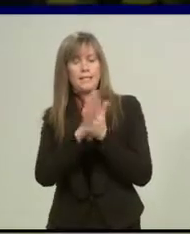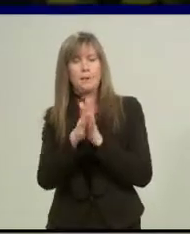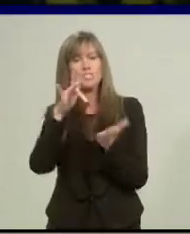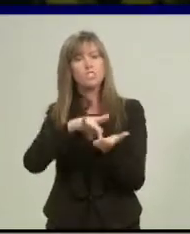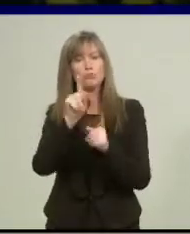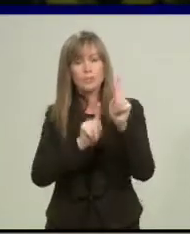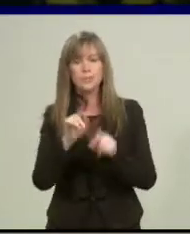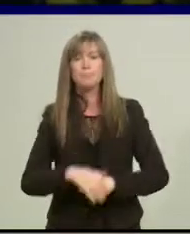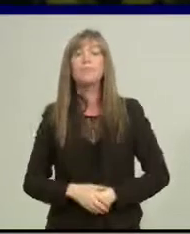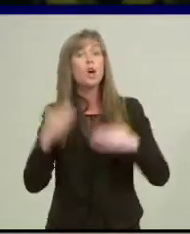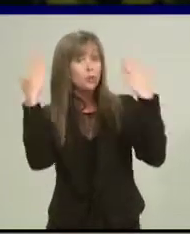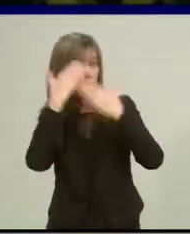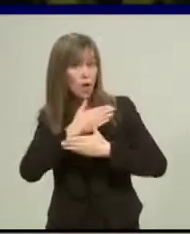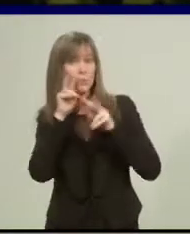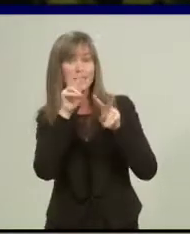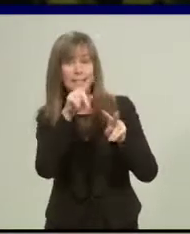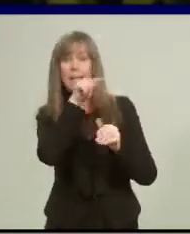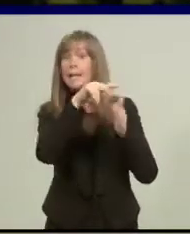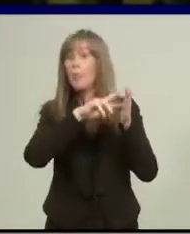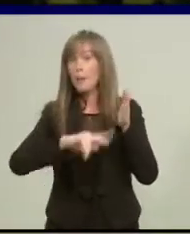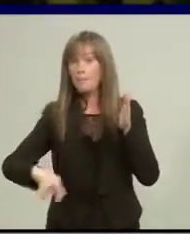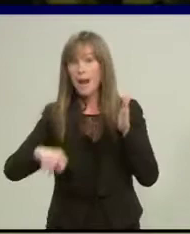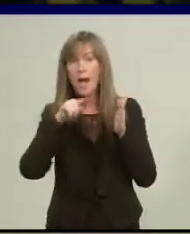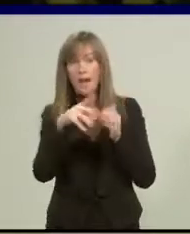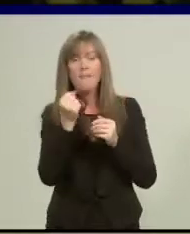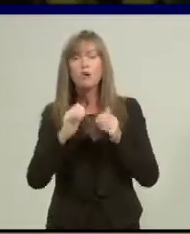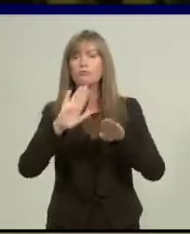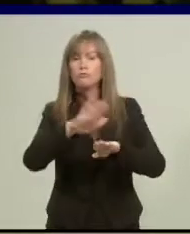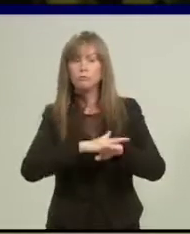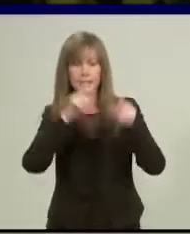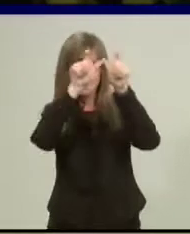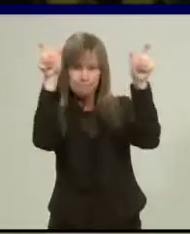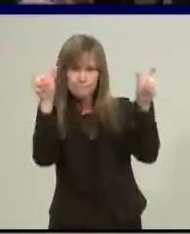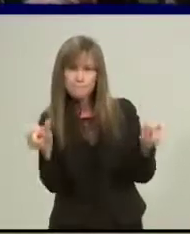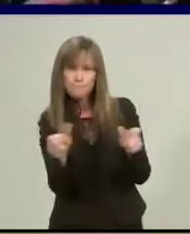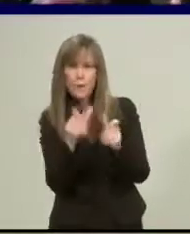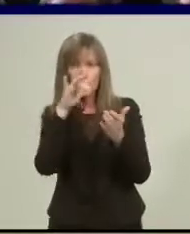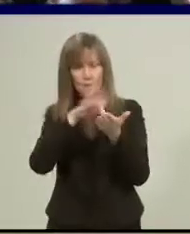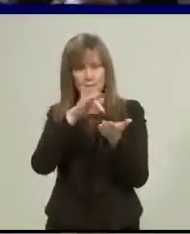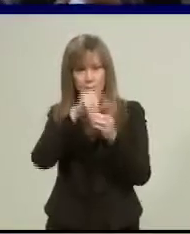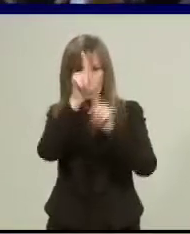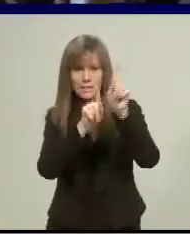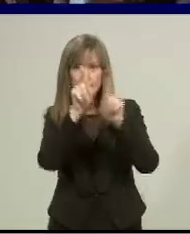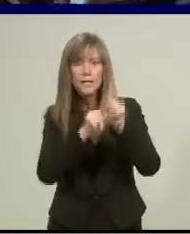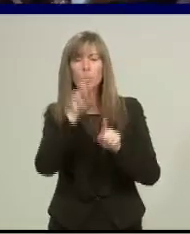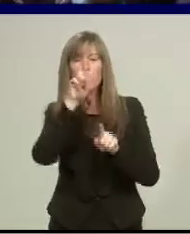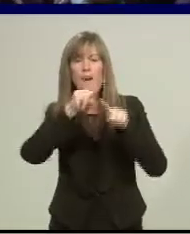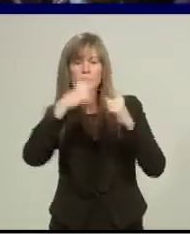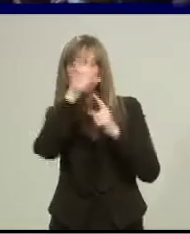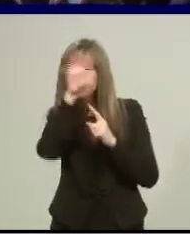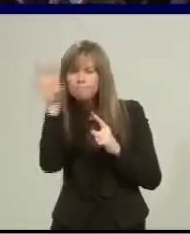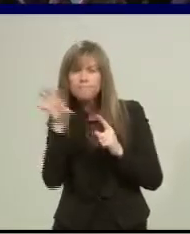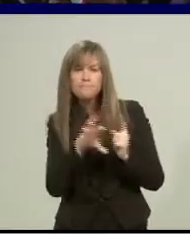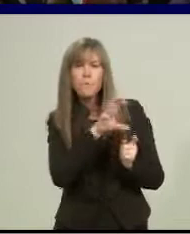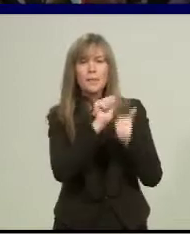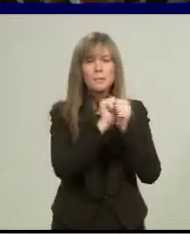you're going to see a plan which shows a big green belt around the city, 12 precincts where people will be able to enjoy everything from sports